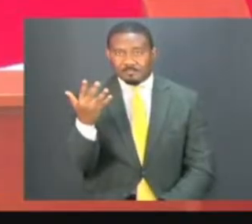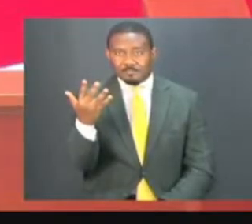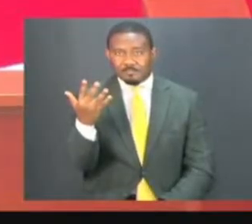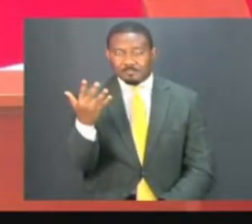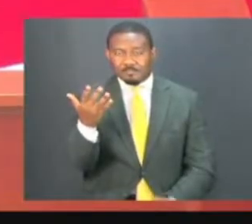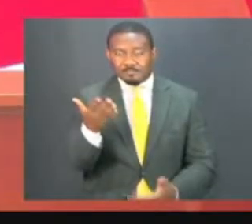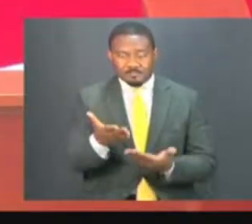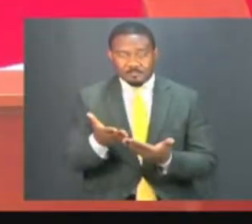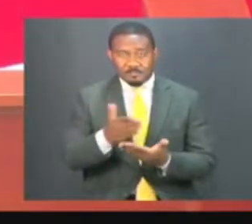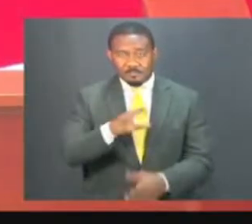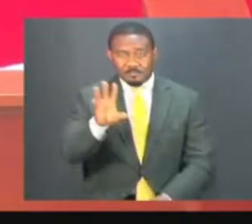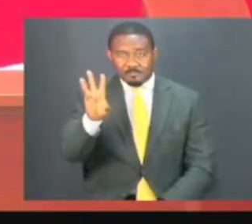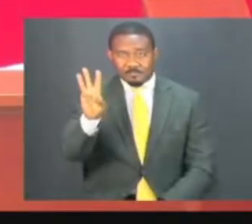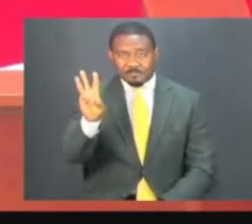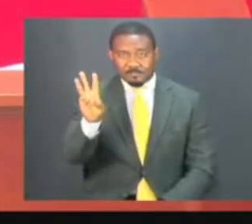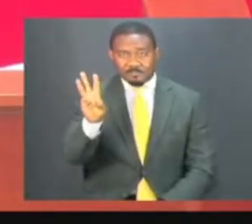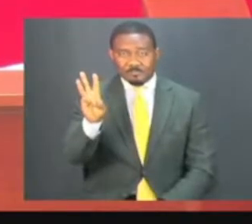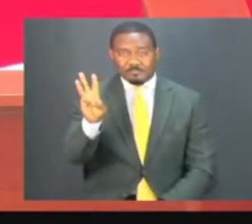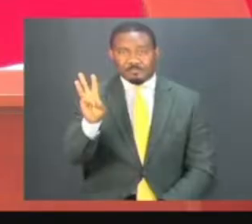Page 6.